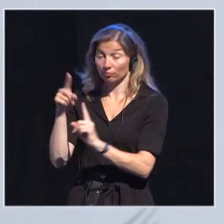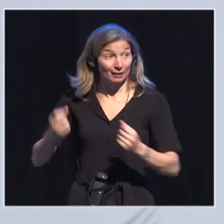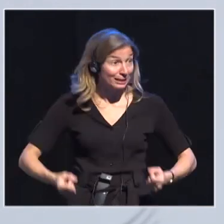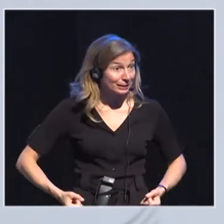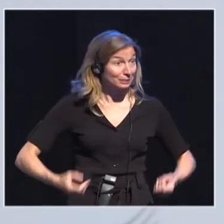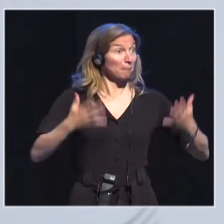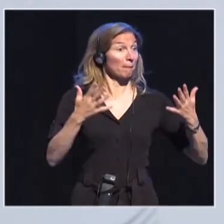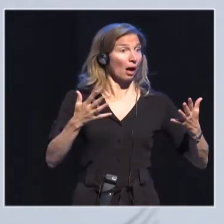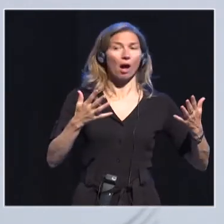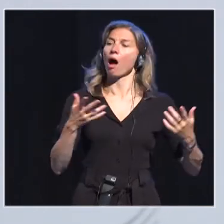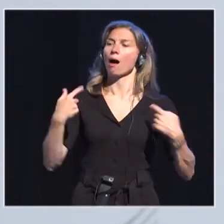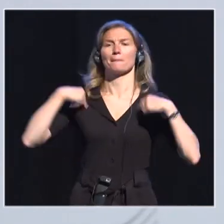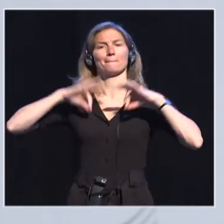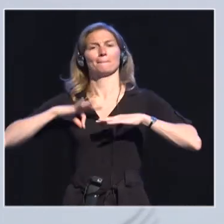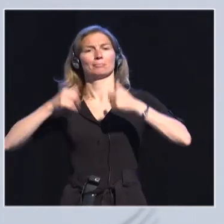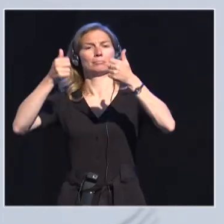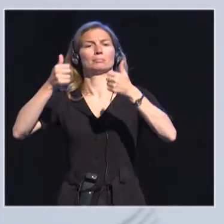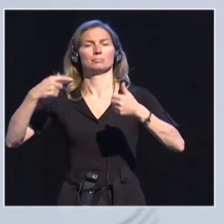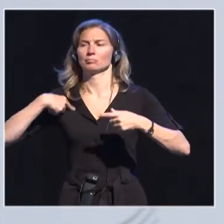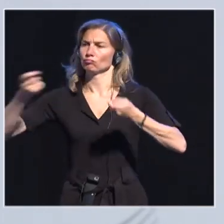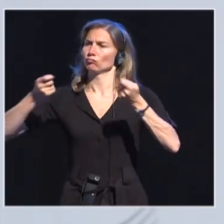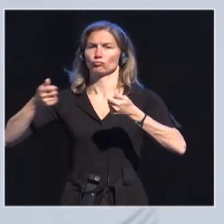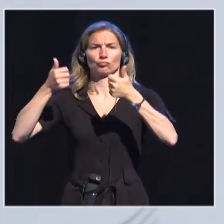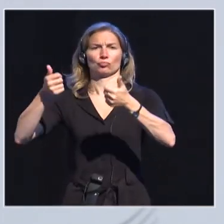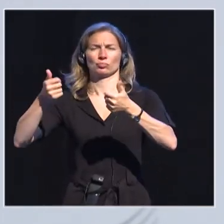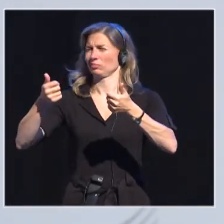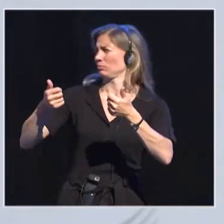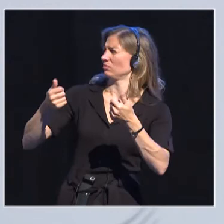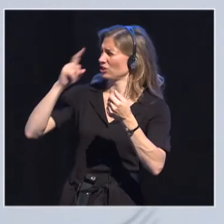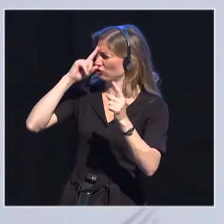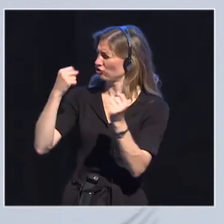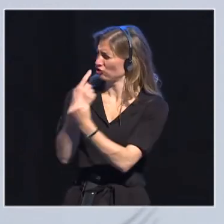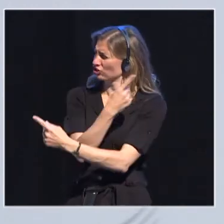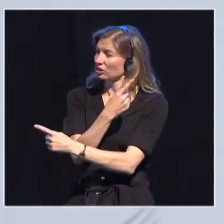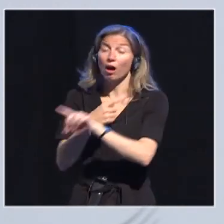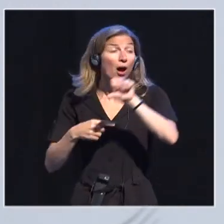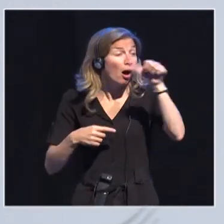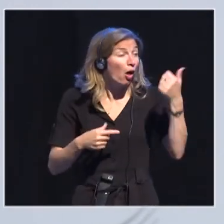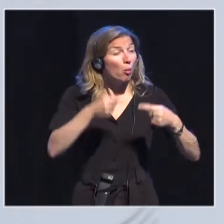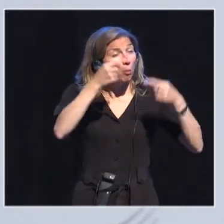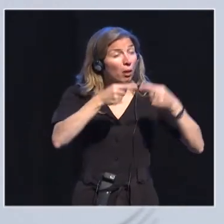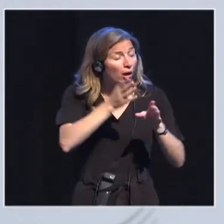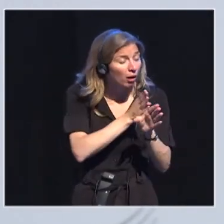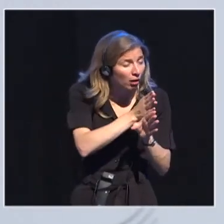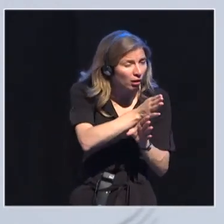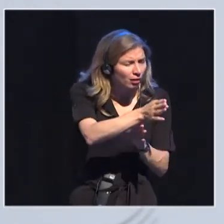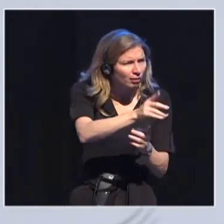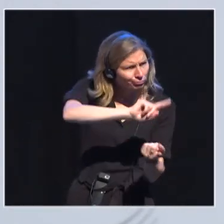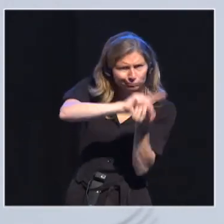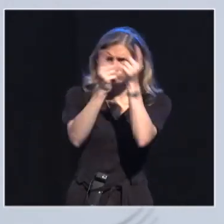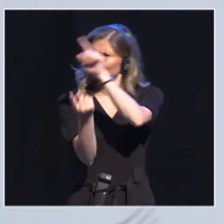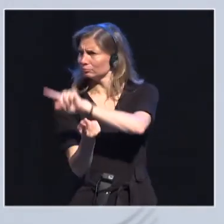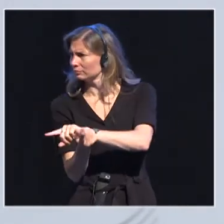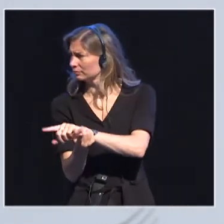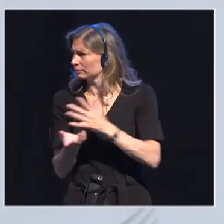the better of a minister you are, which is a bit strange because in most of the other political domains, it's the other way around. And